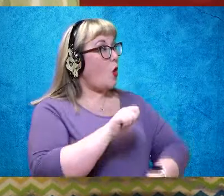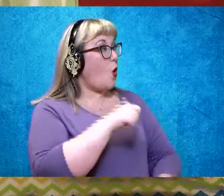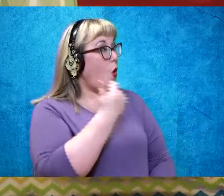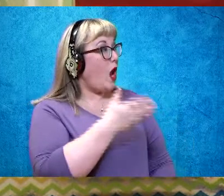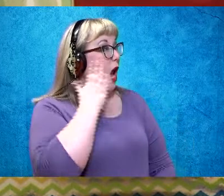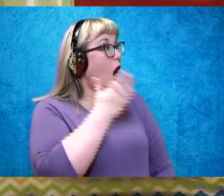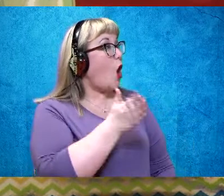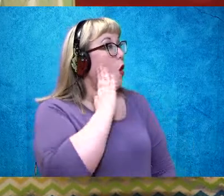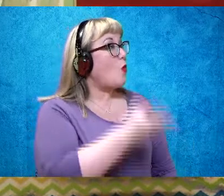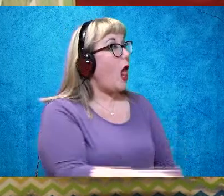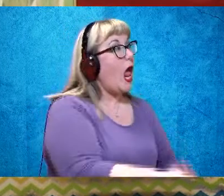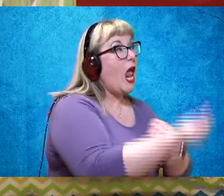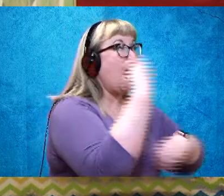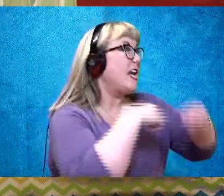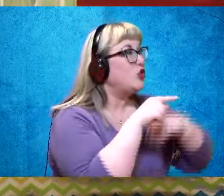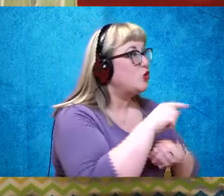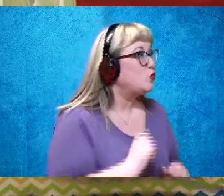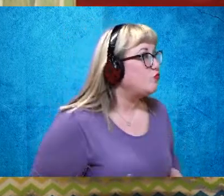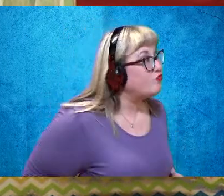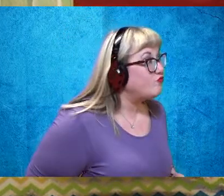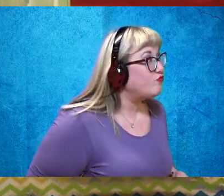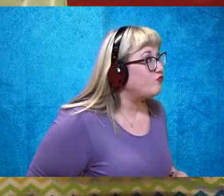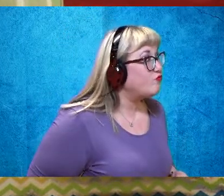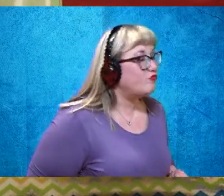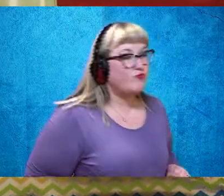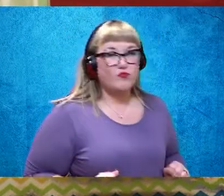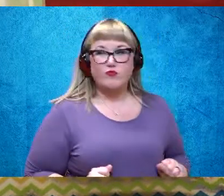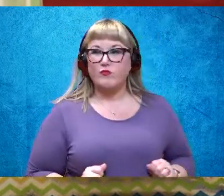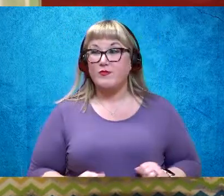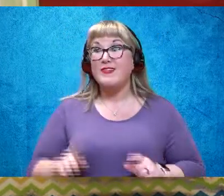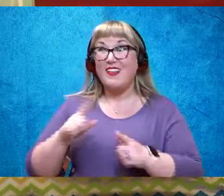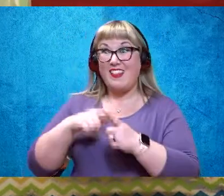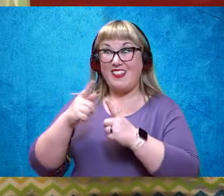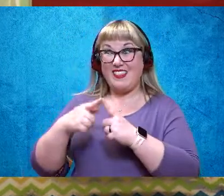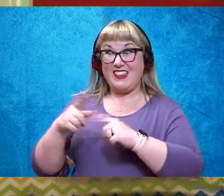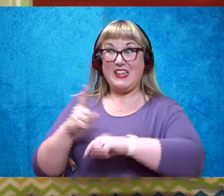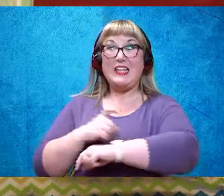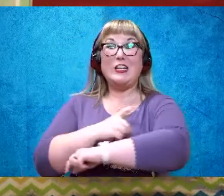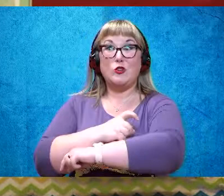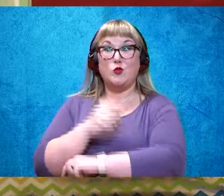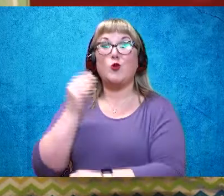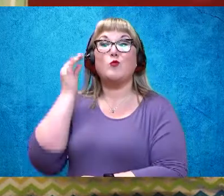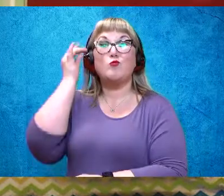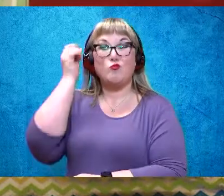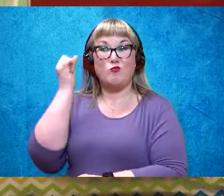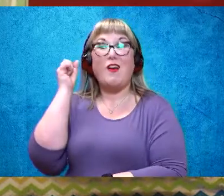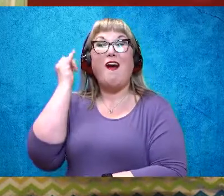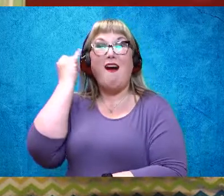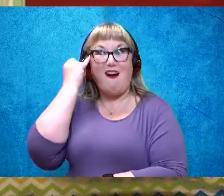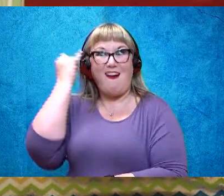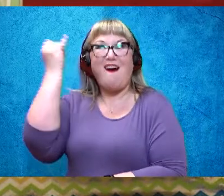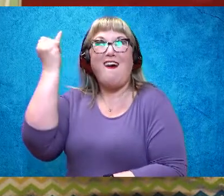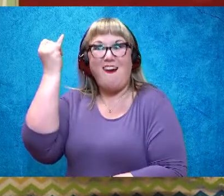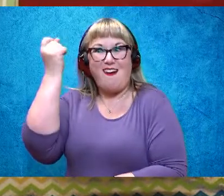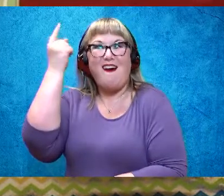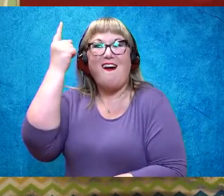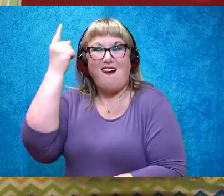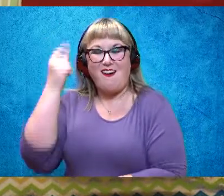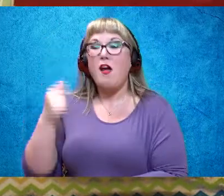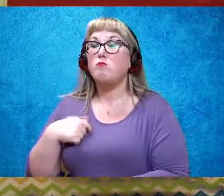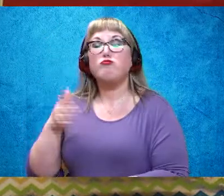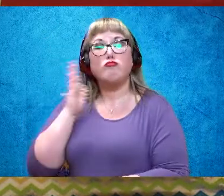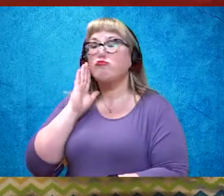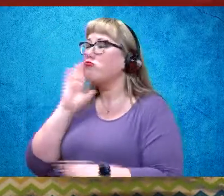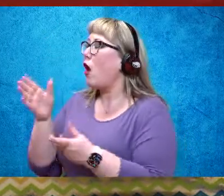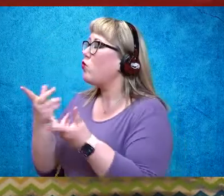for breakfast, said the nightingale. Then the inchworm had an idea. I'll try, he said.